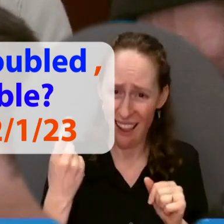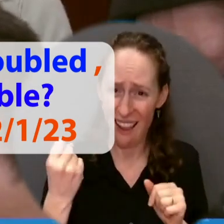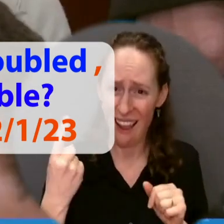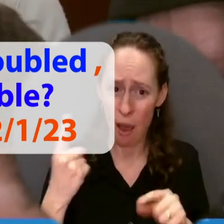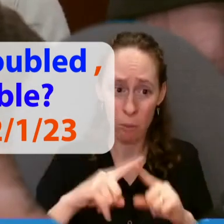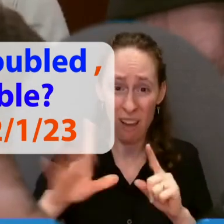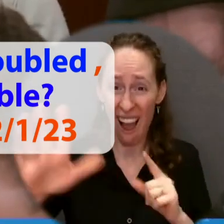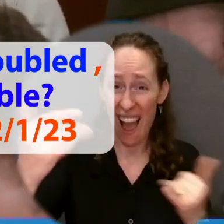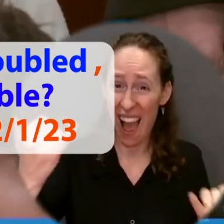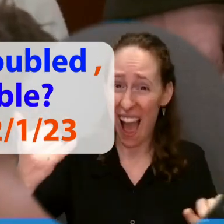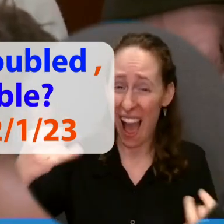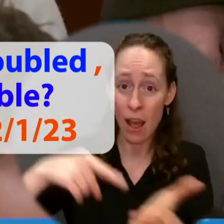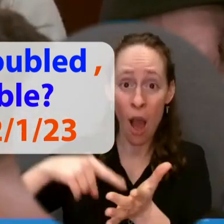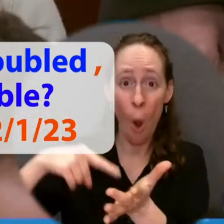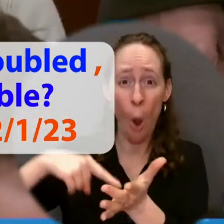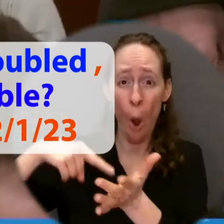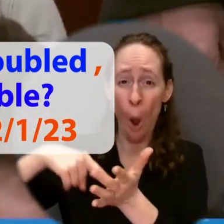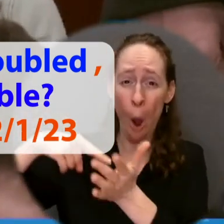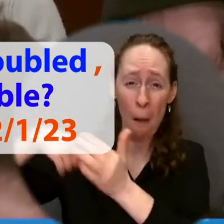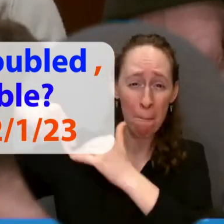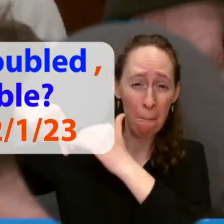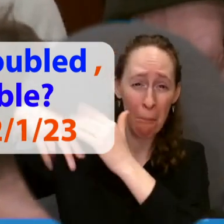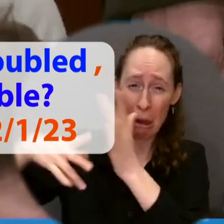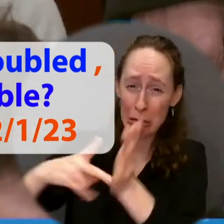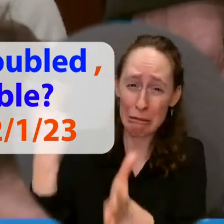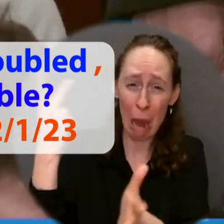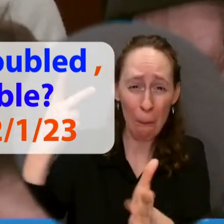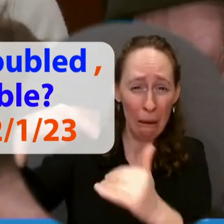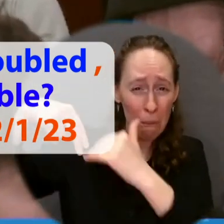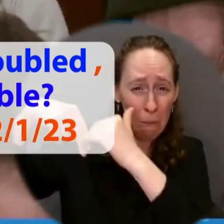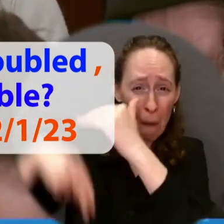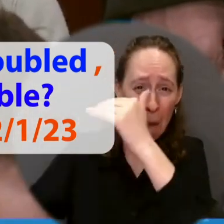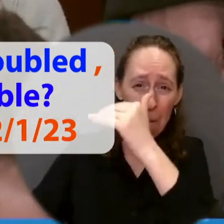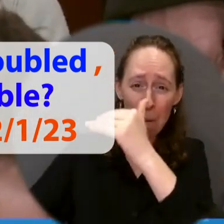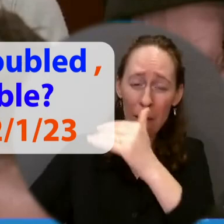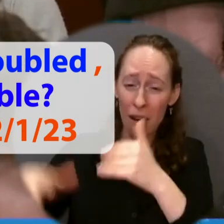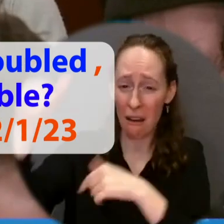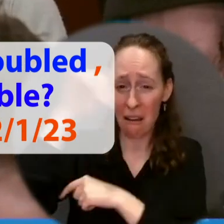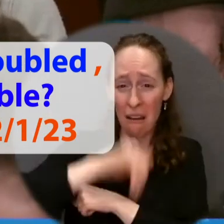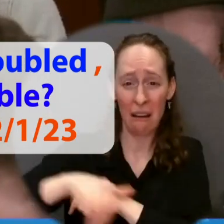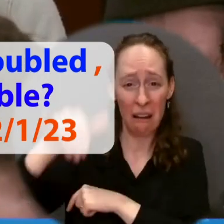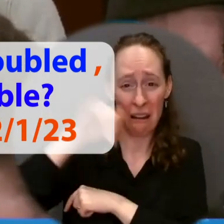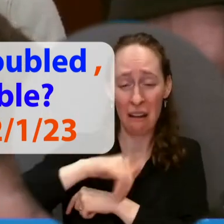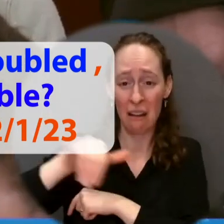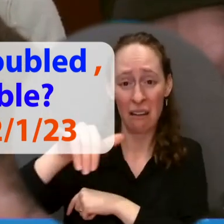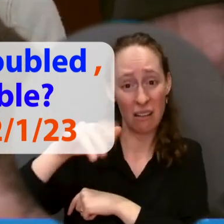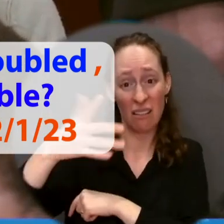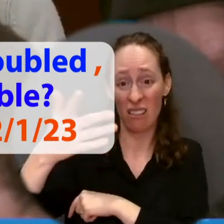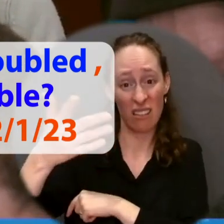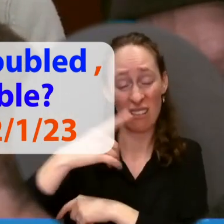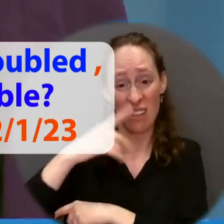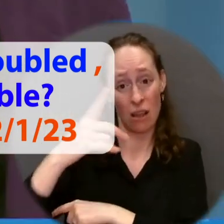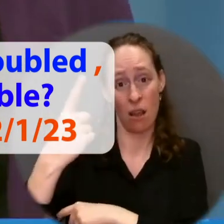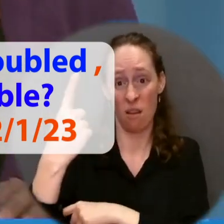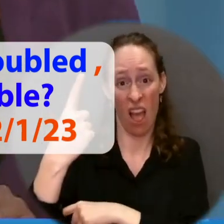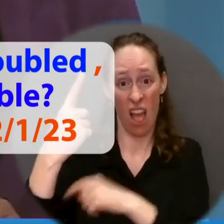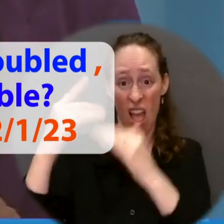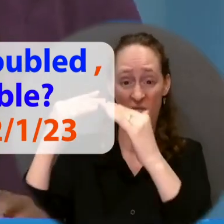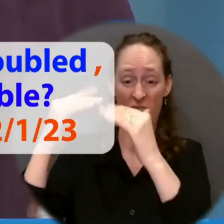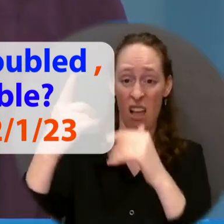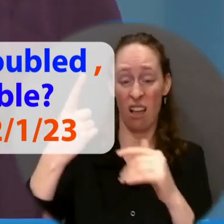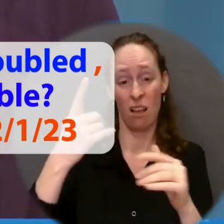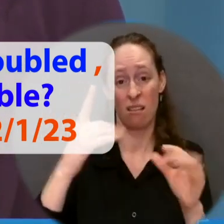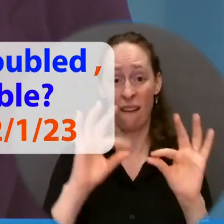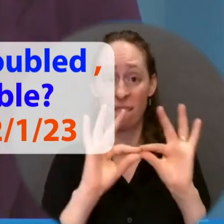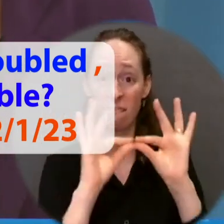that time. It now is about $240,000 per household. Does the president believe that that is sustainable? Well,